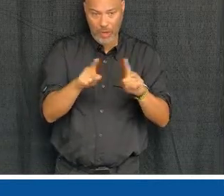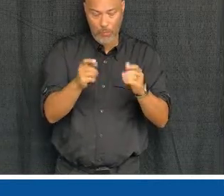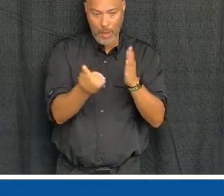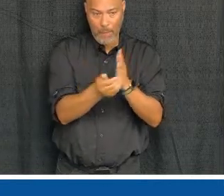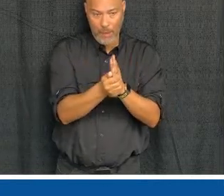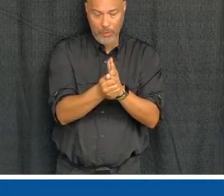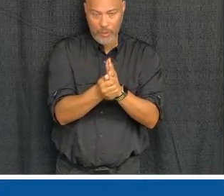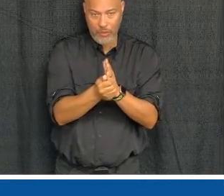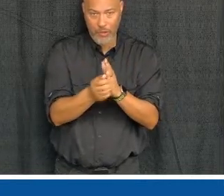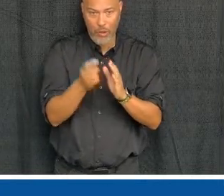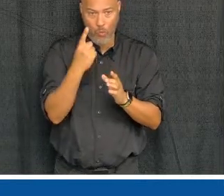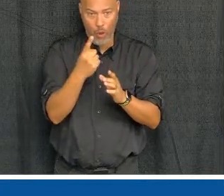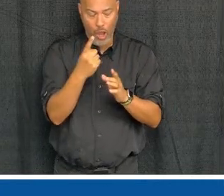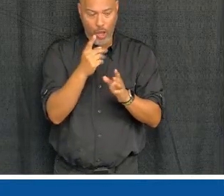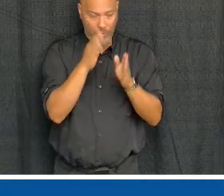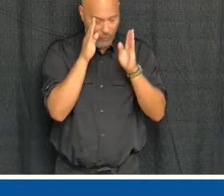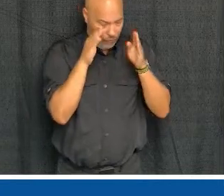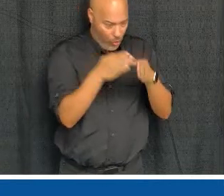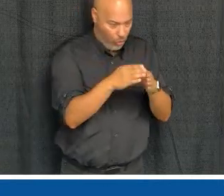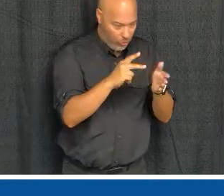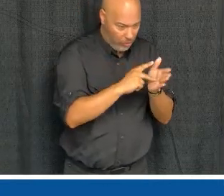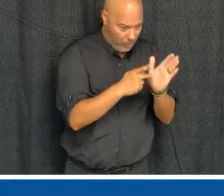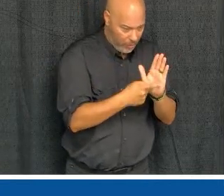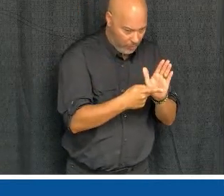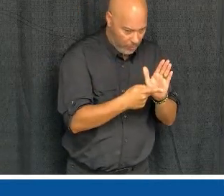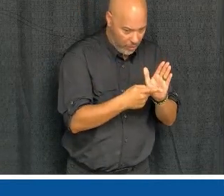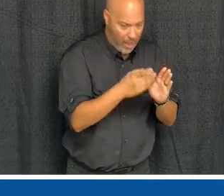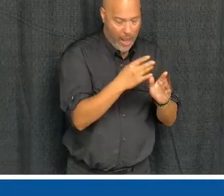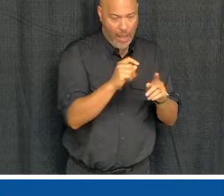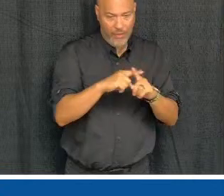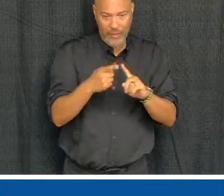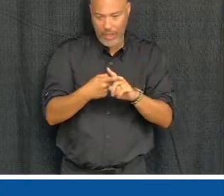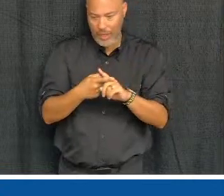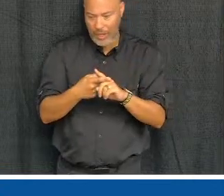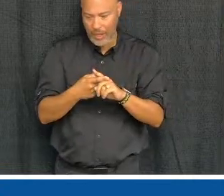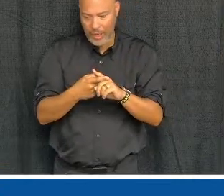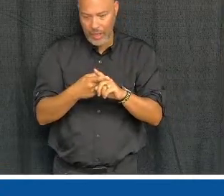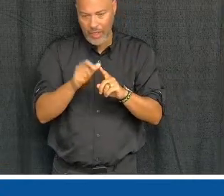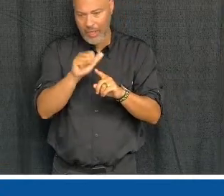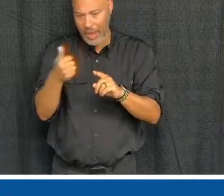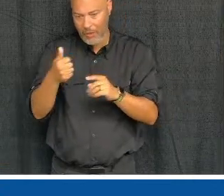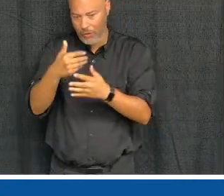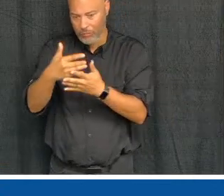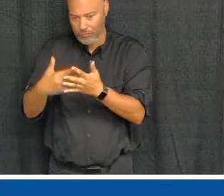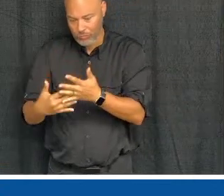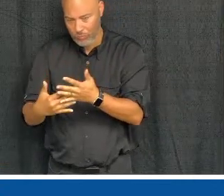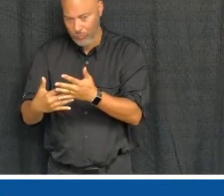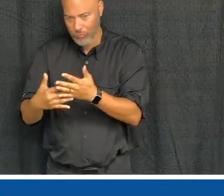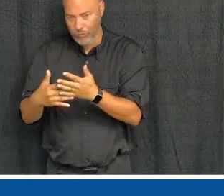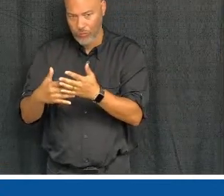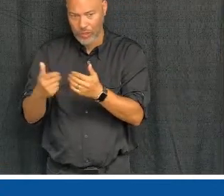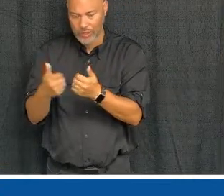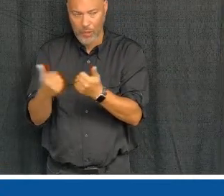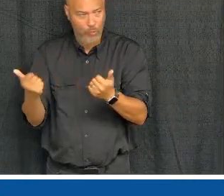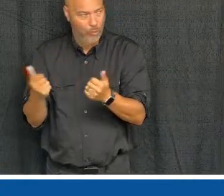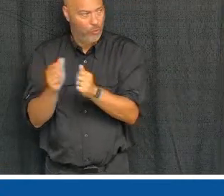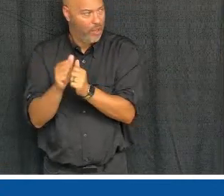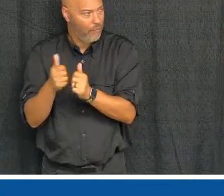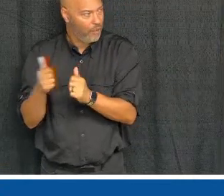that just addressed the definition and then the other amendment with everything